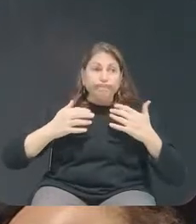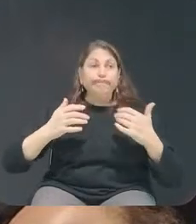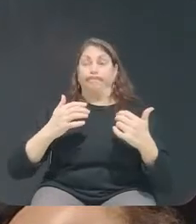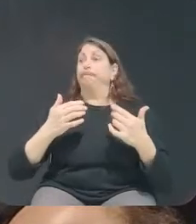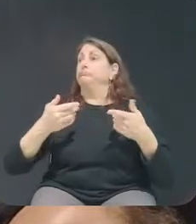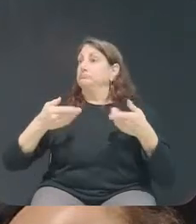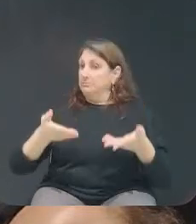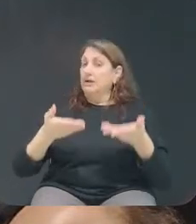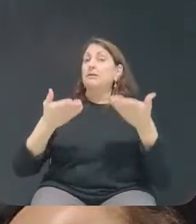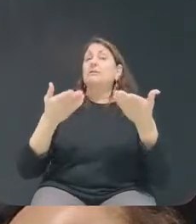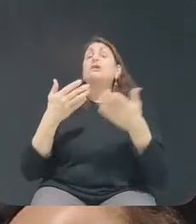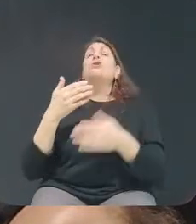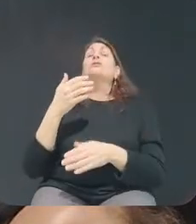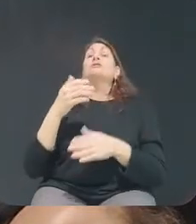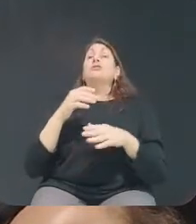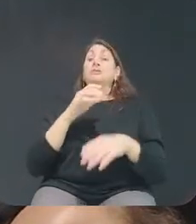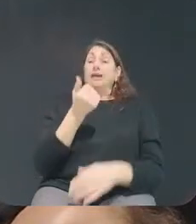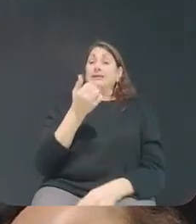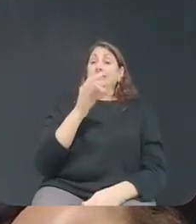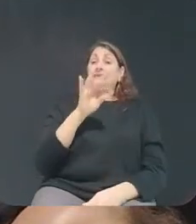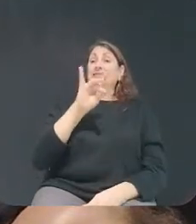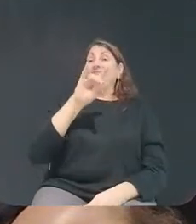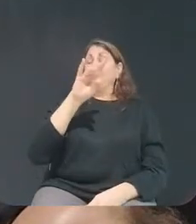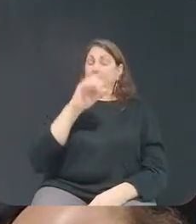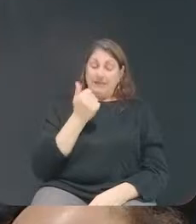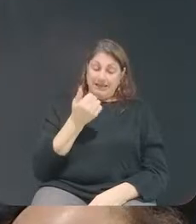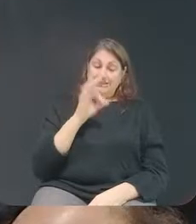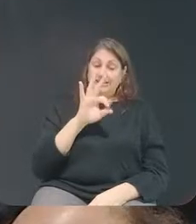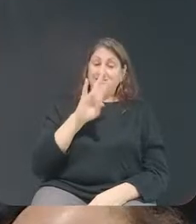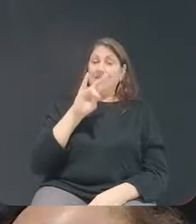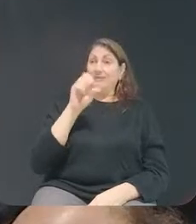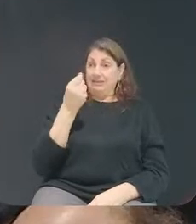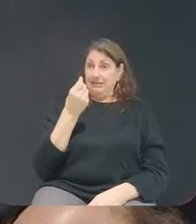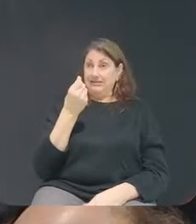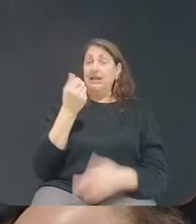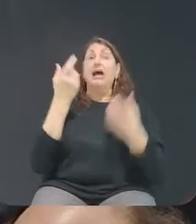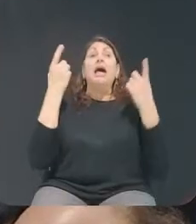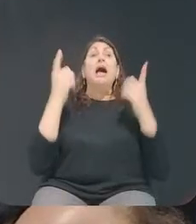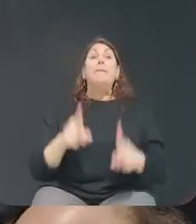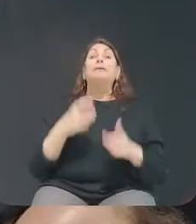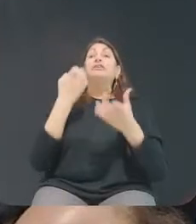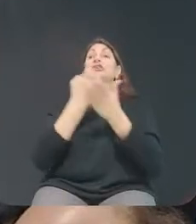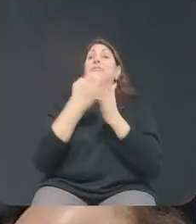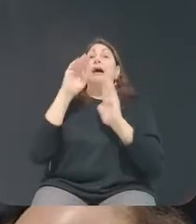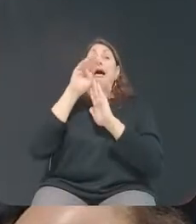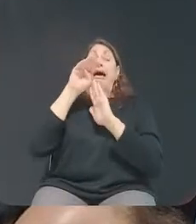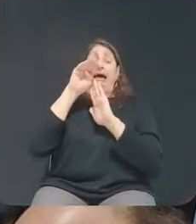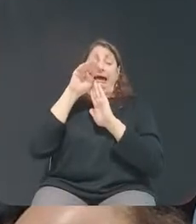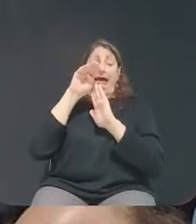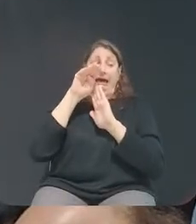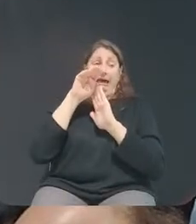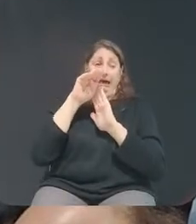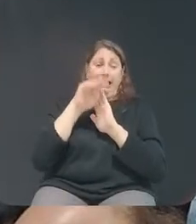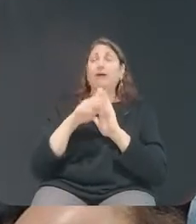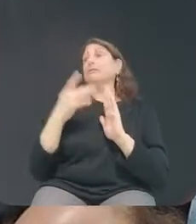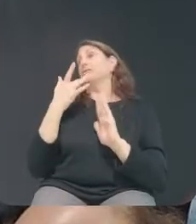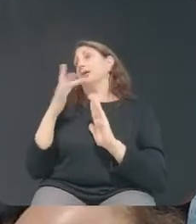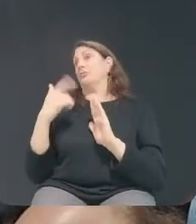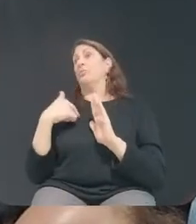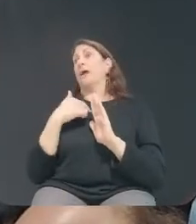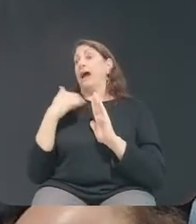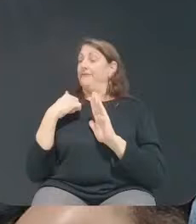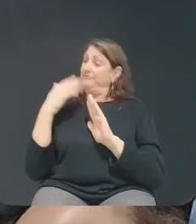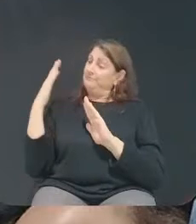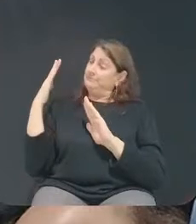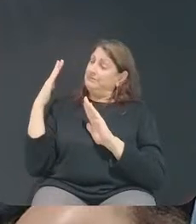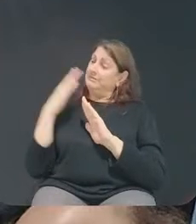So the early 1970s, the U.S. was headed towards a recession, and locally Seattle had the highest national employment rate